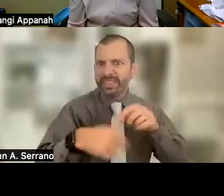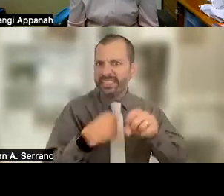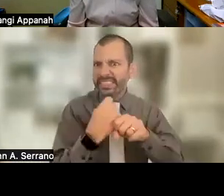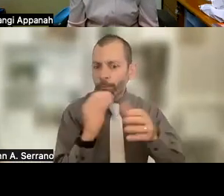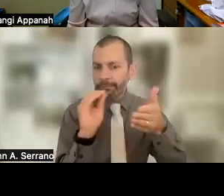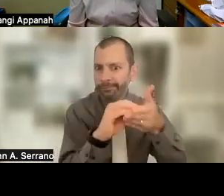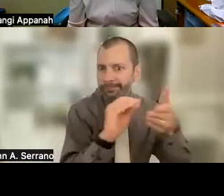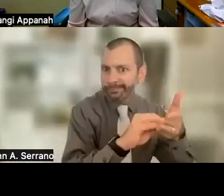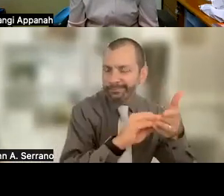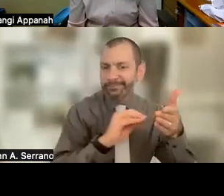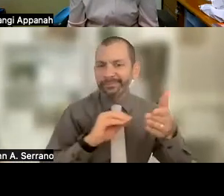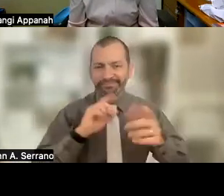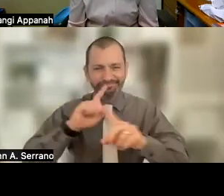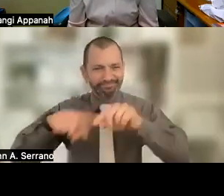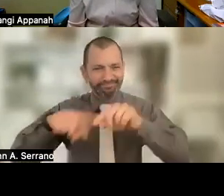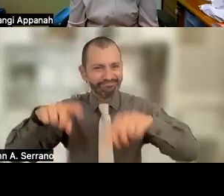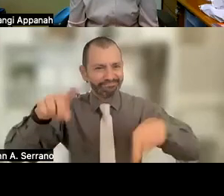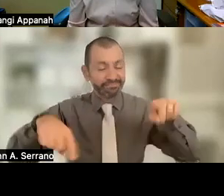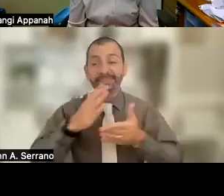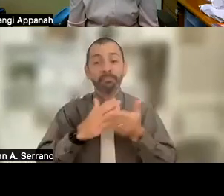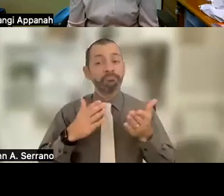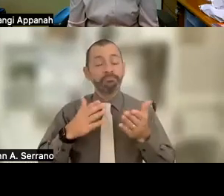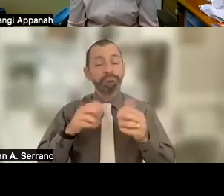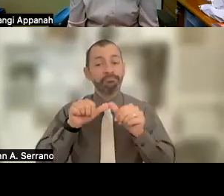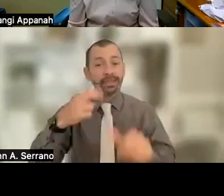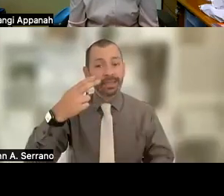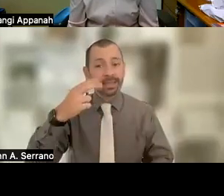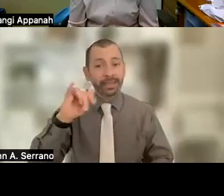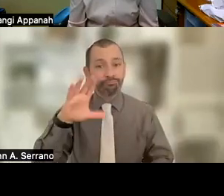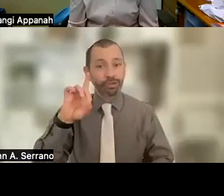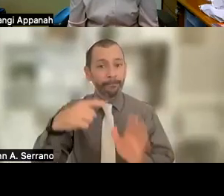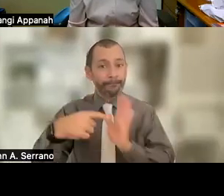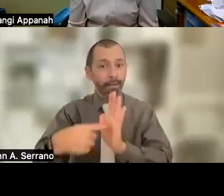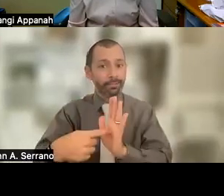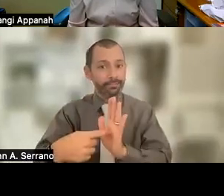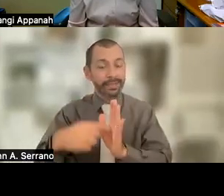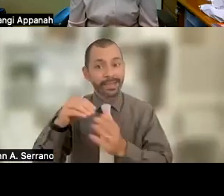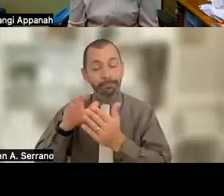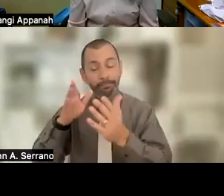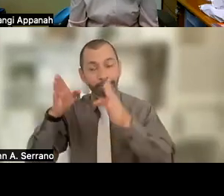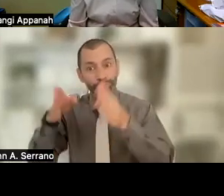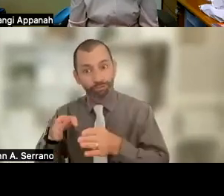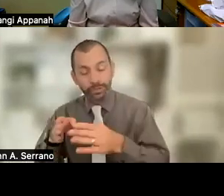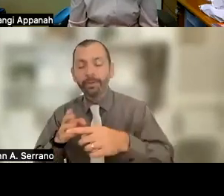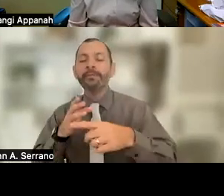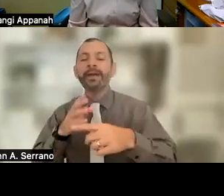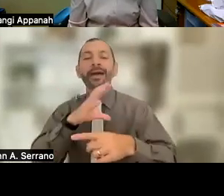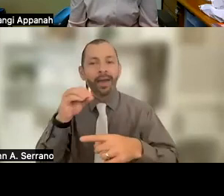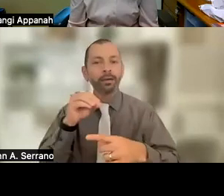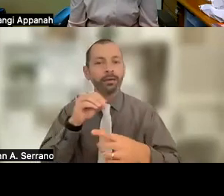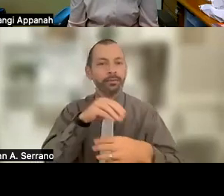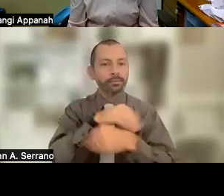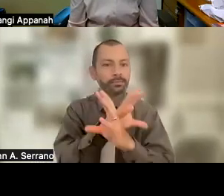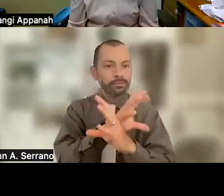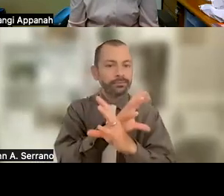development built into the schedule? Some things that they're adding that are new this year. Everyone had a little bit of a different position with it. Some are having a hybrid